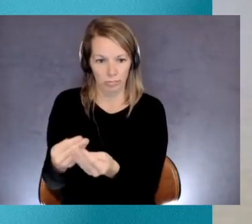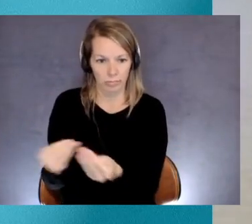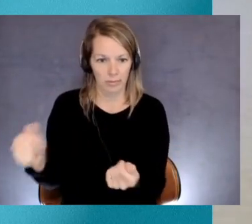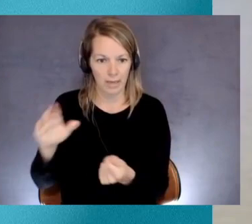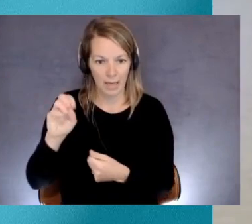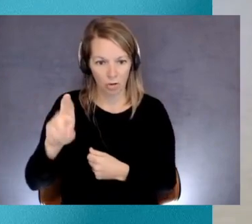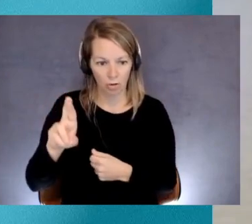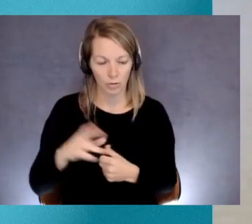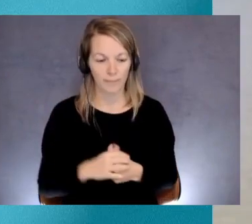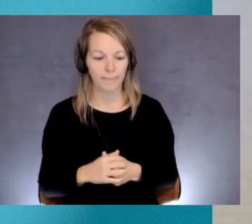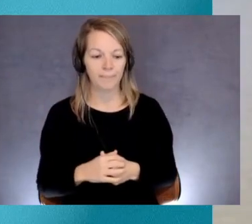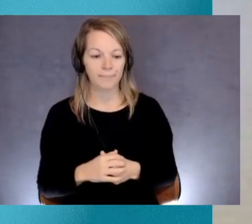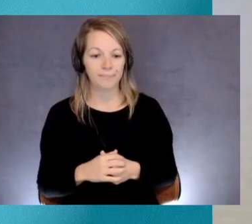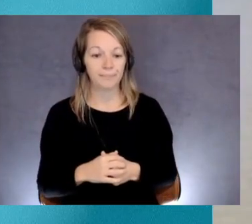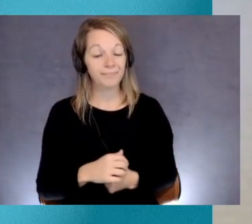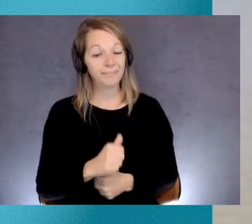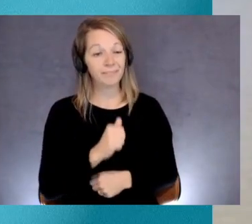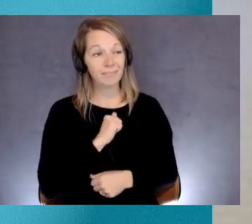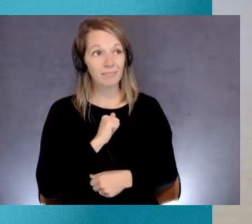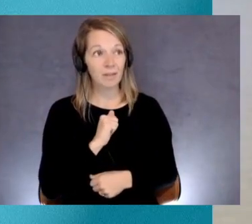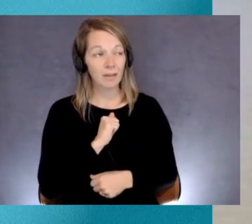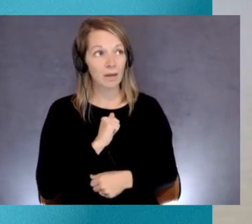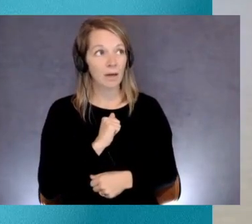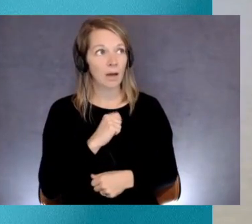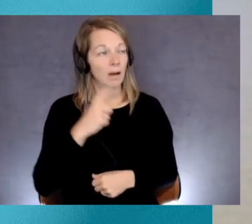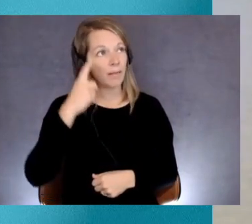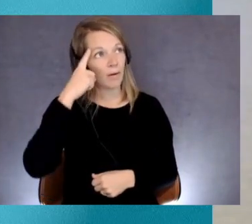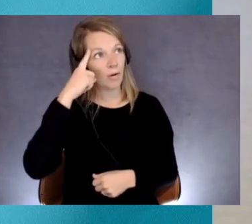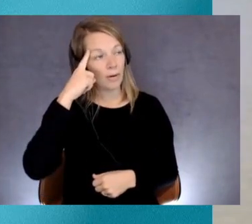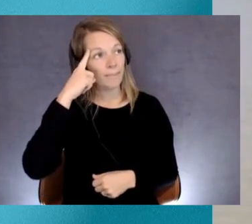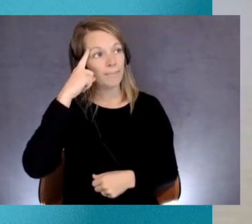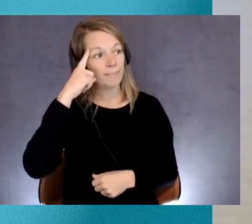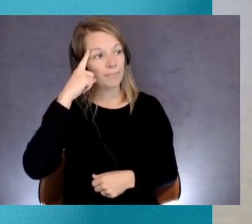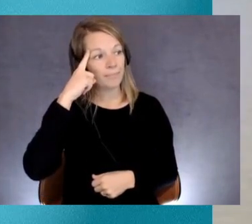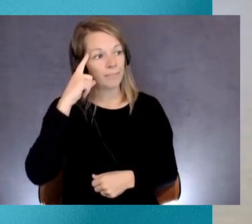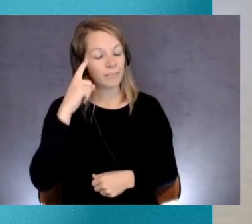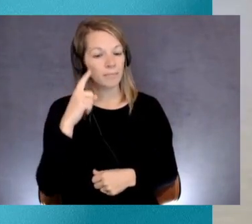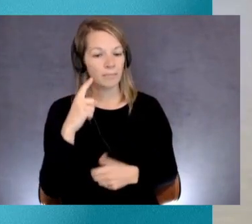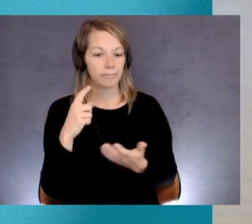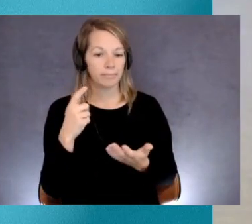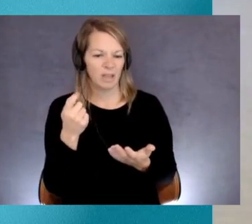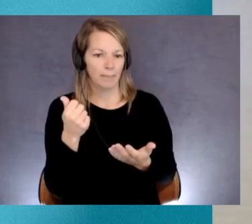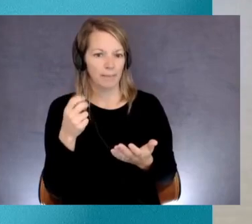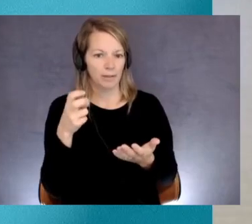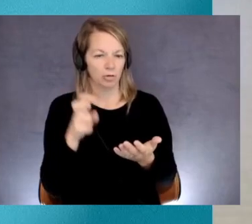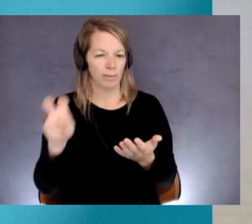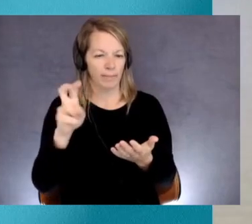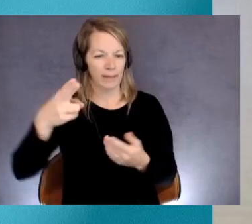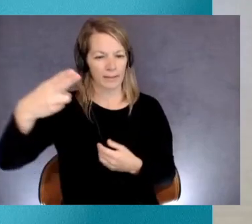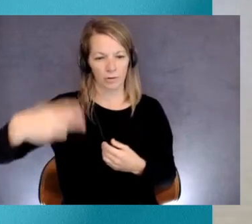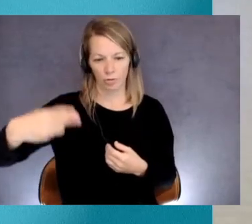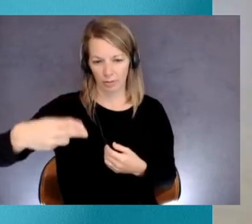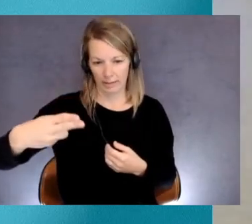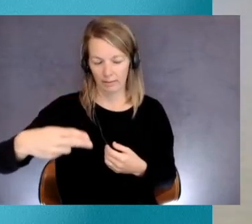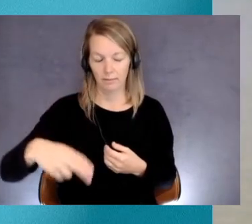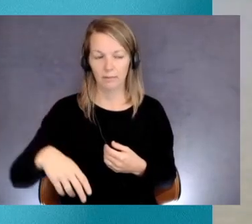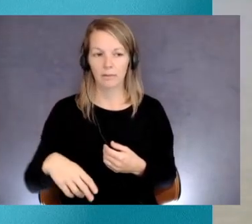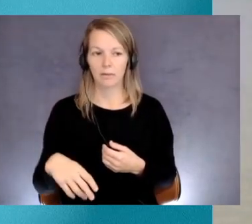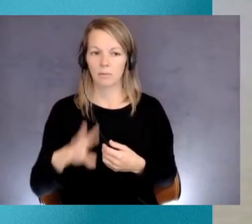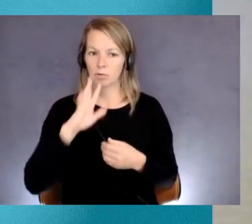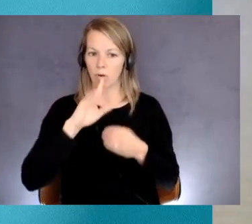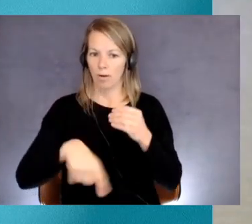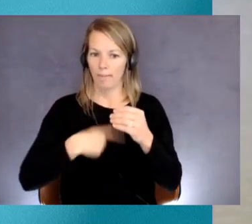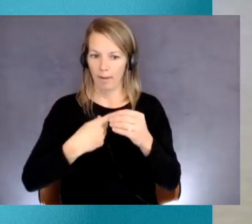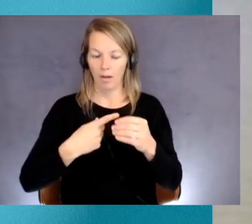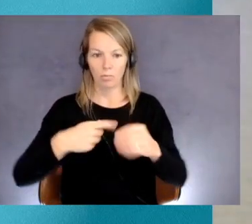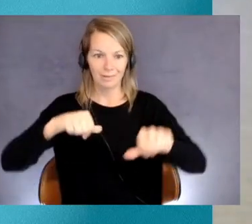Interestingly enough, I figured that just to take a little trip back to history, so we talk about the advances and we put this in context,